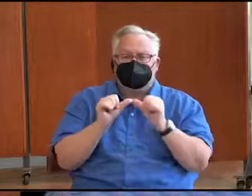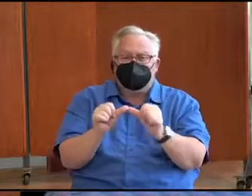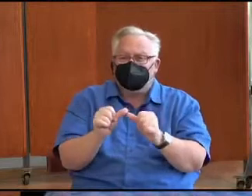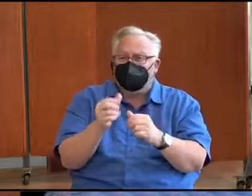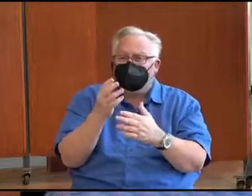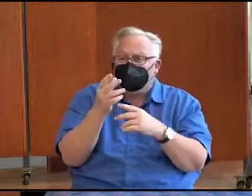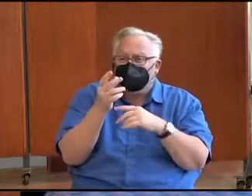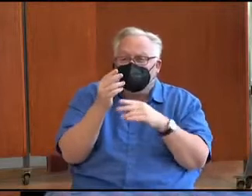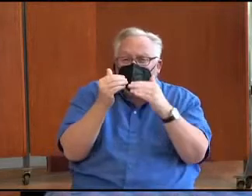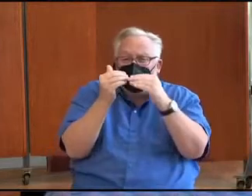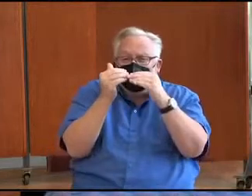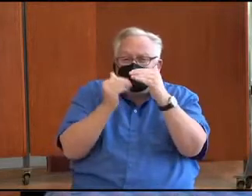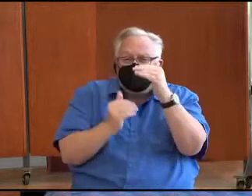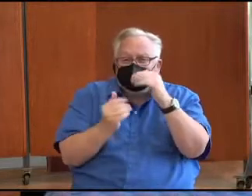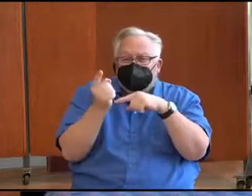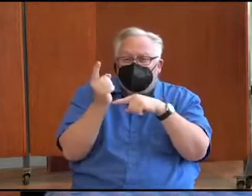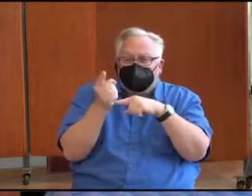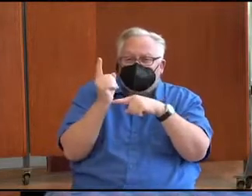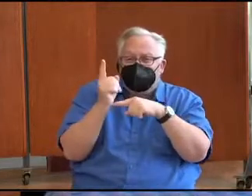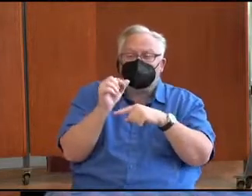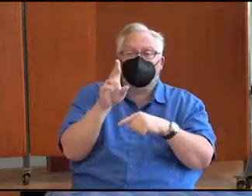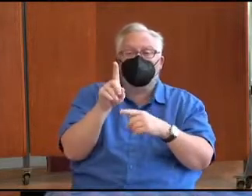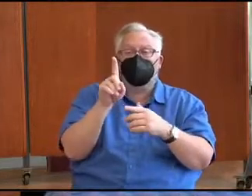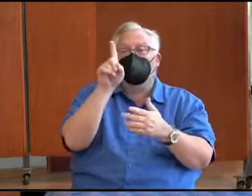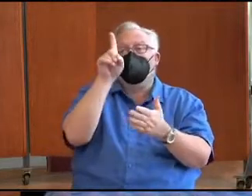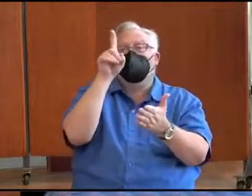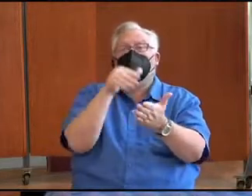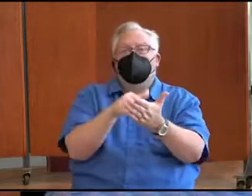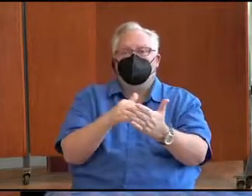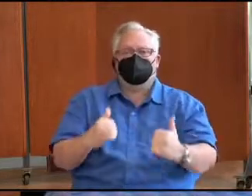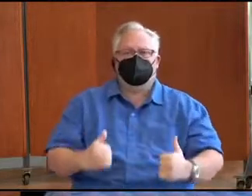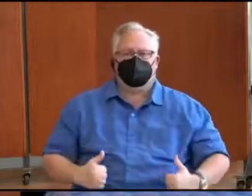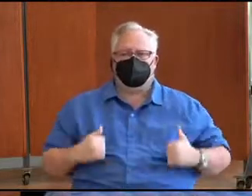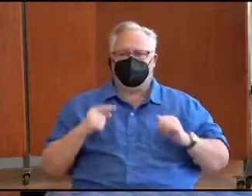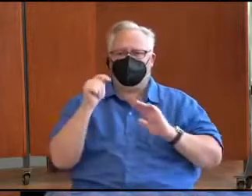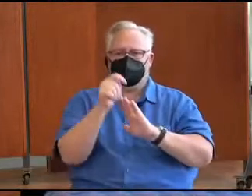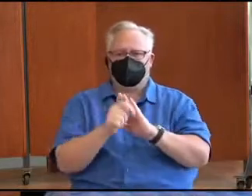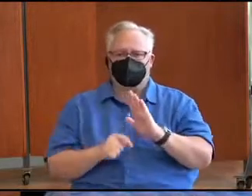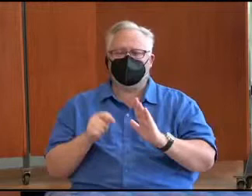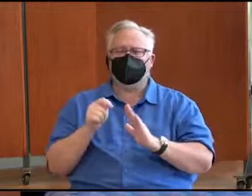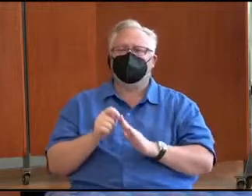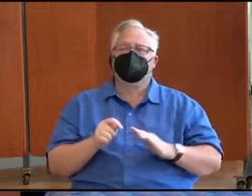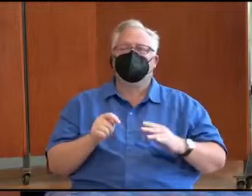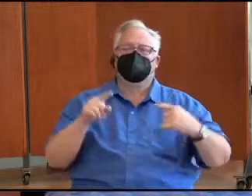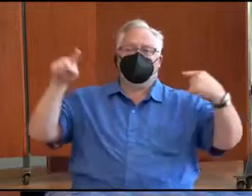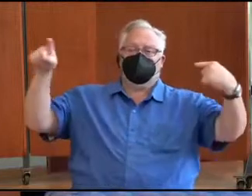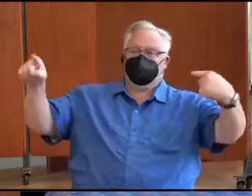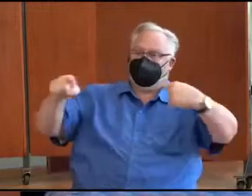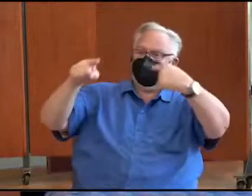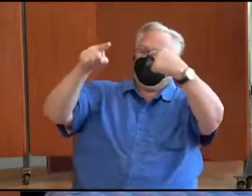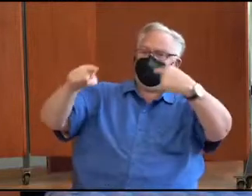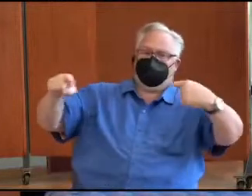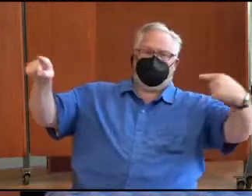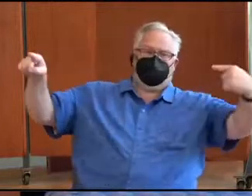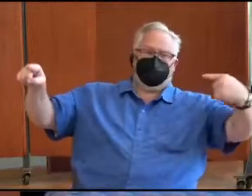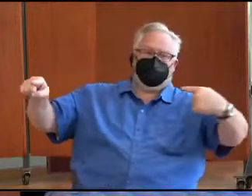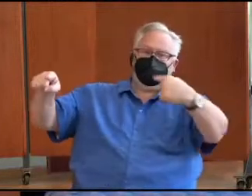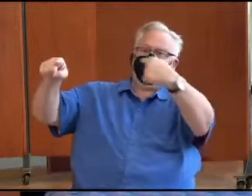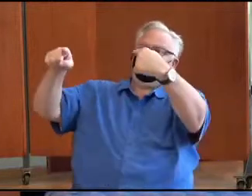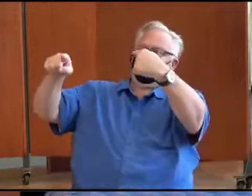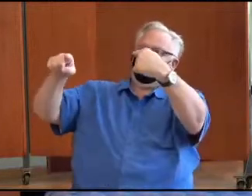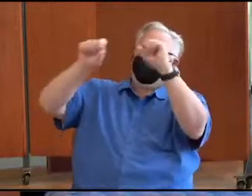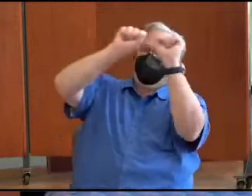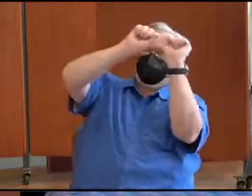microsecond or 1,000 lifetimes, I soar across the void of the past is